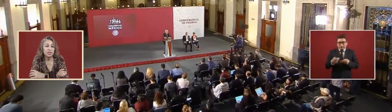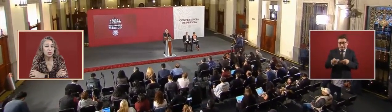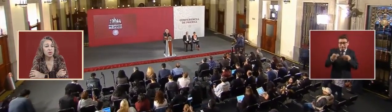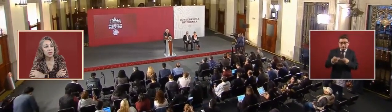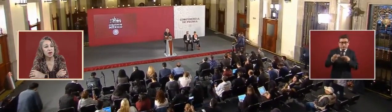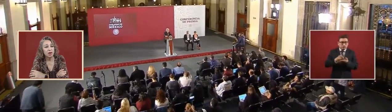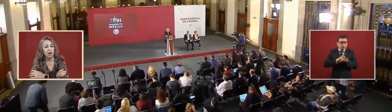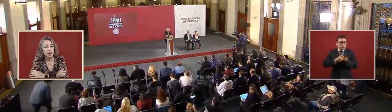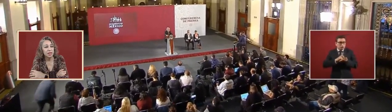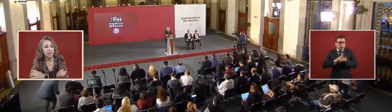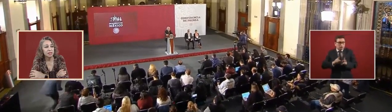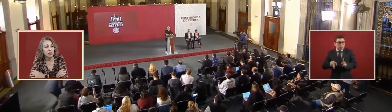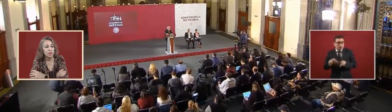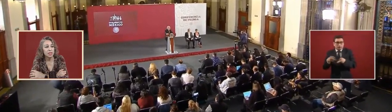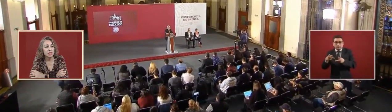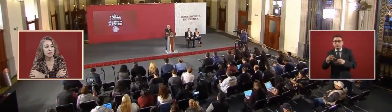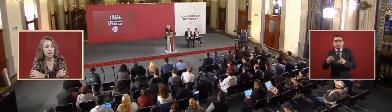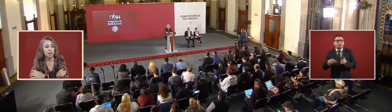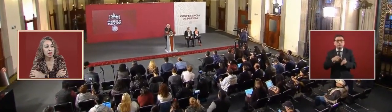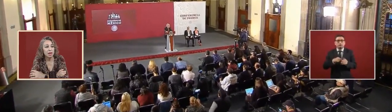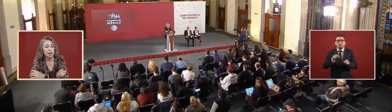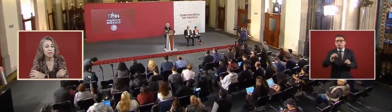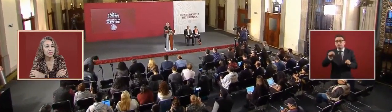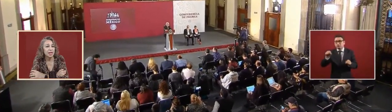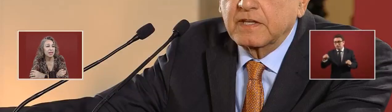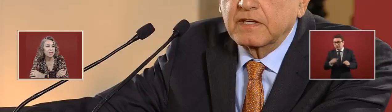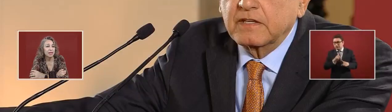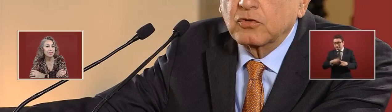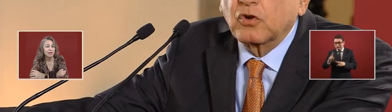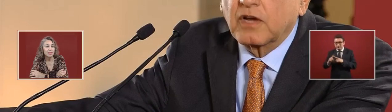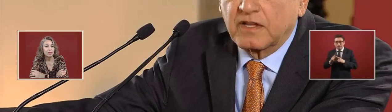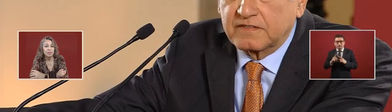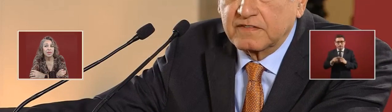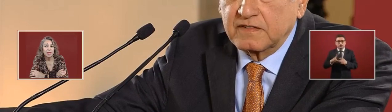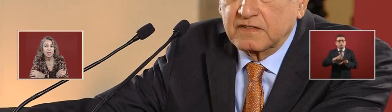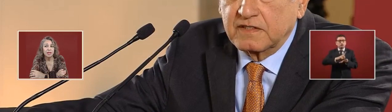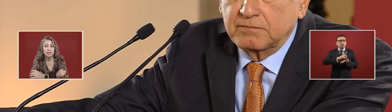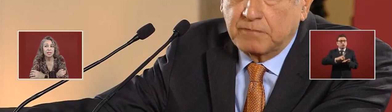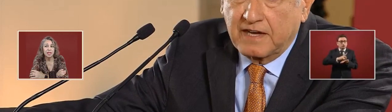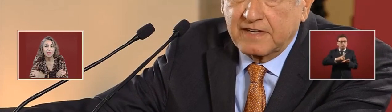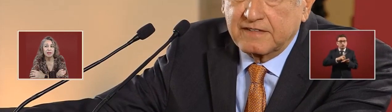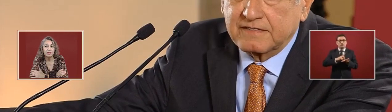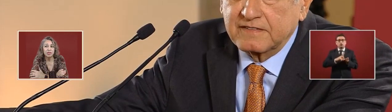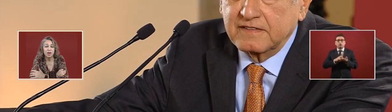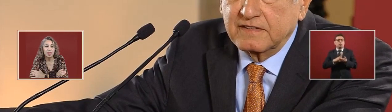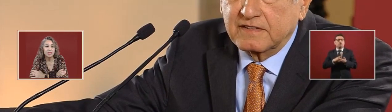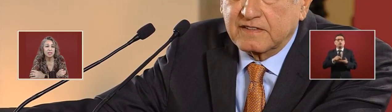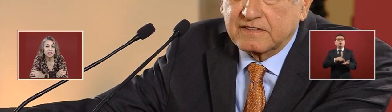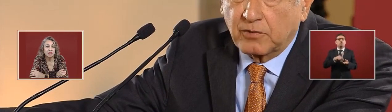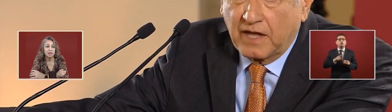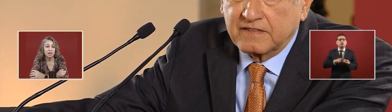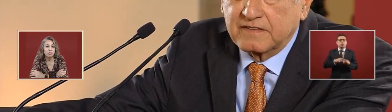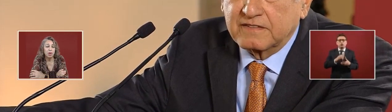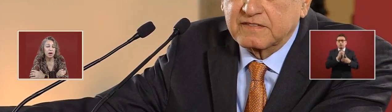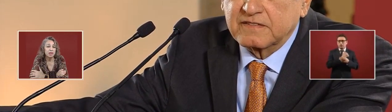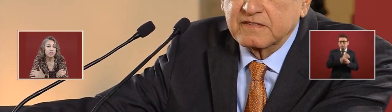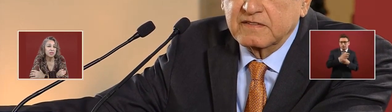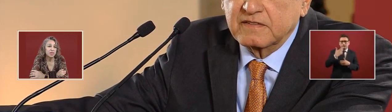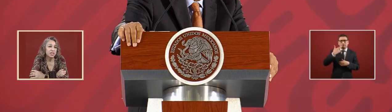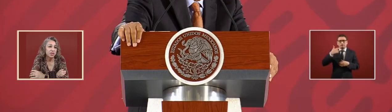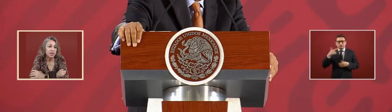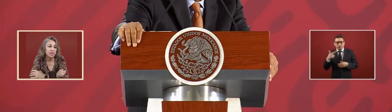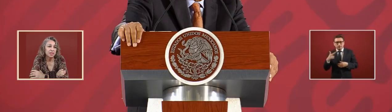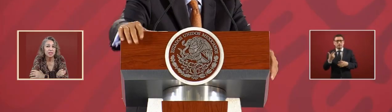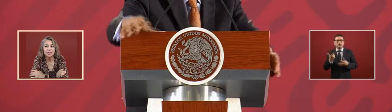and that's where the narcotics was la venta selling, de drogas and the selling bares, of drugs in bars